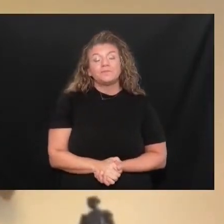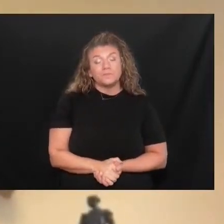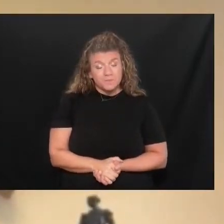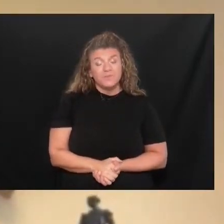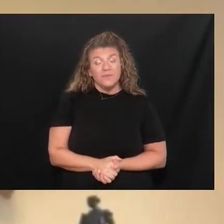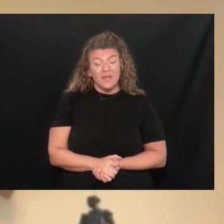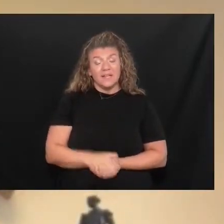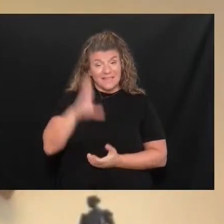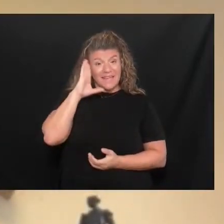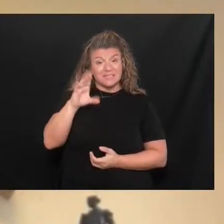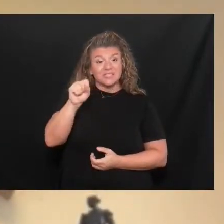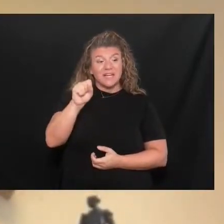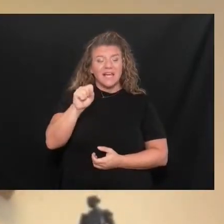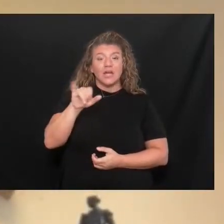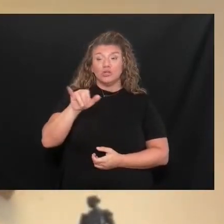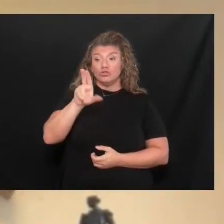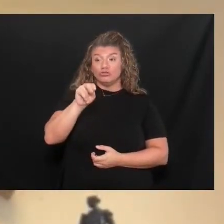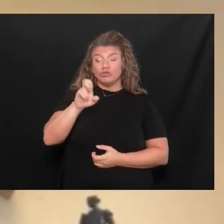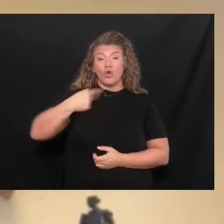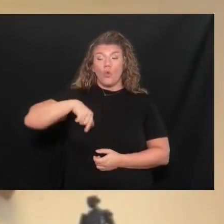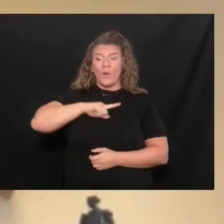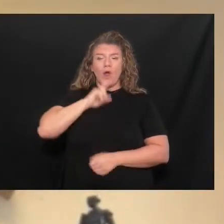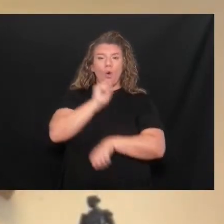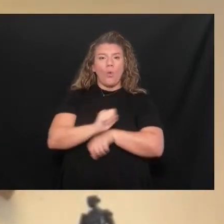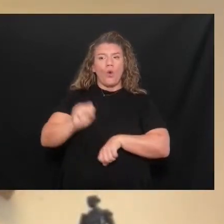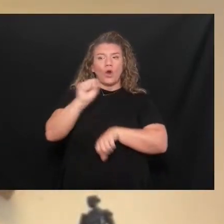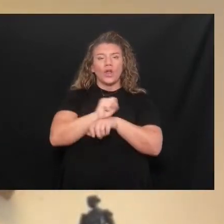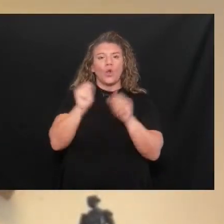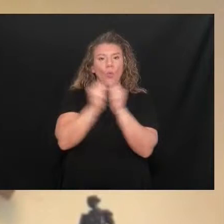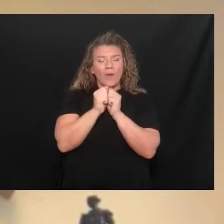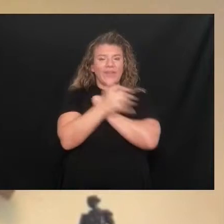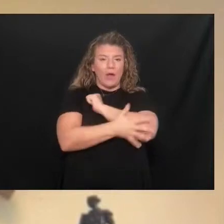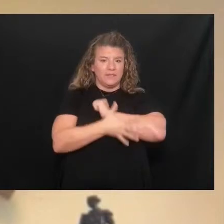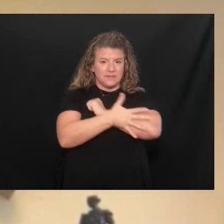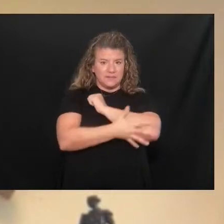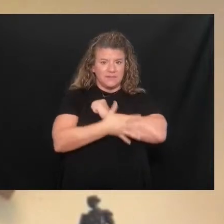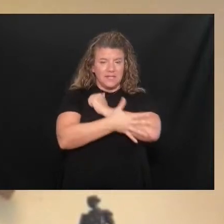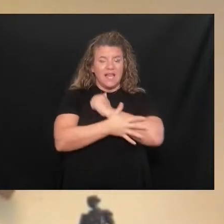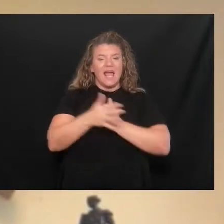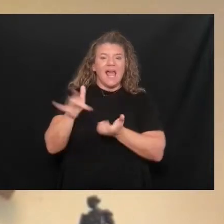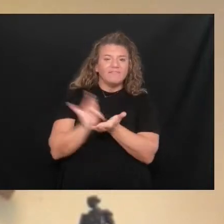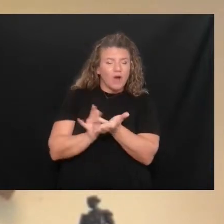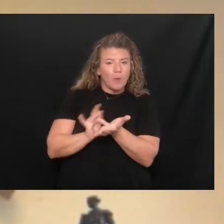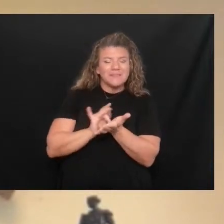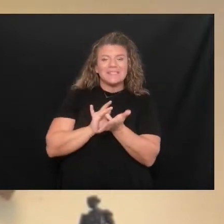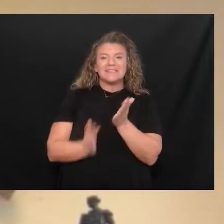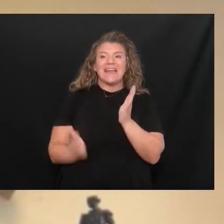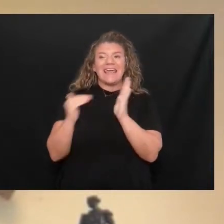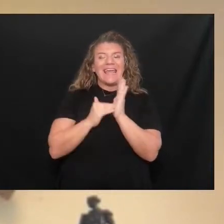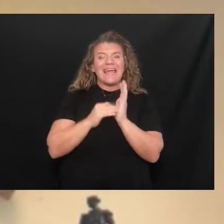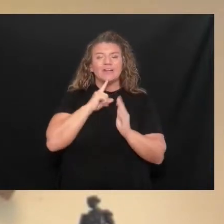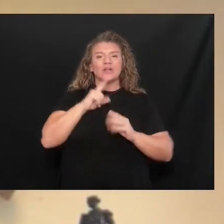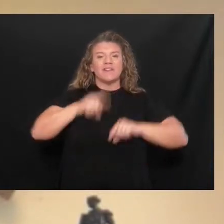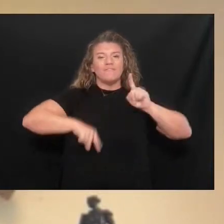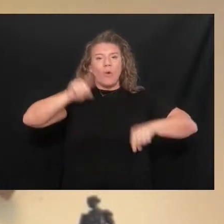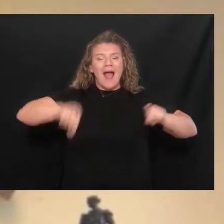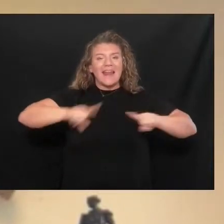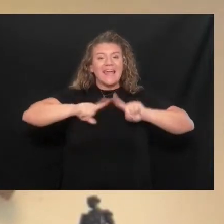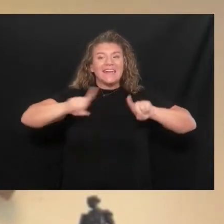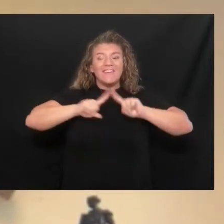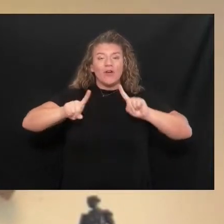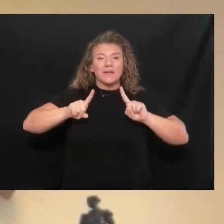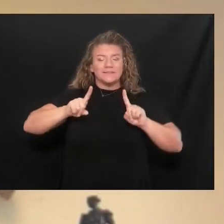Yes, sir, Governor. So, June, we're working with counties and pharmacies, and again, there's a variety of different